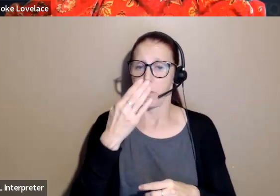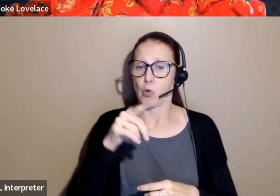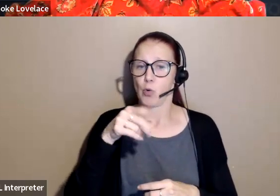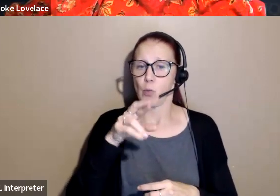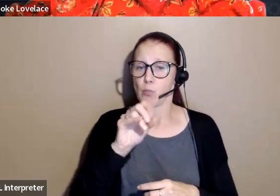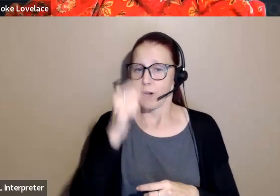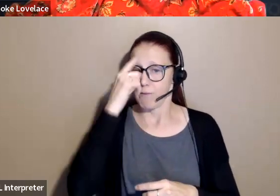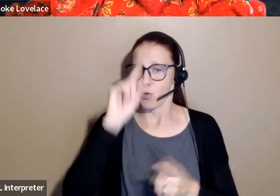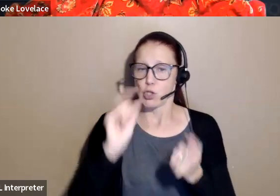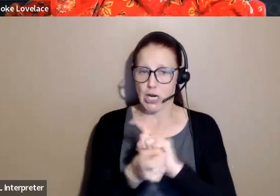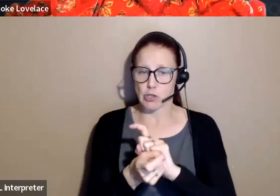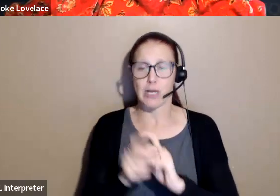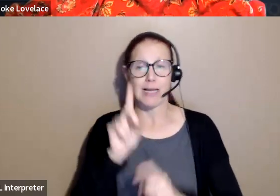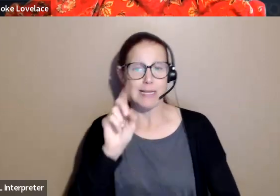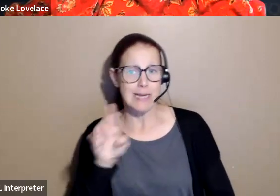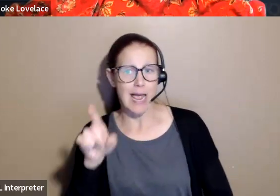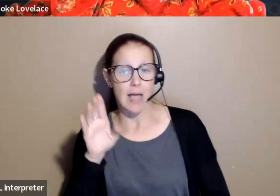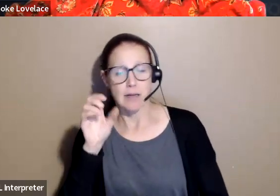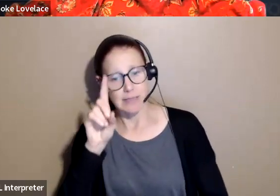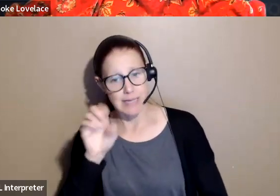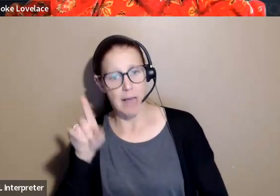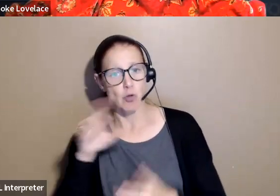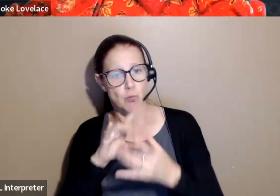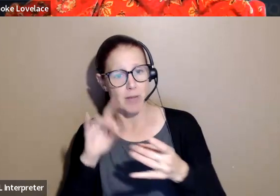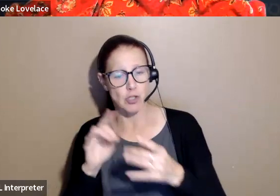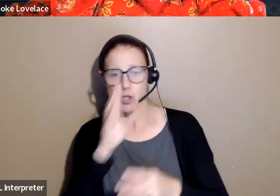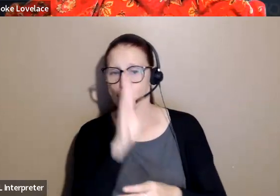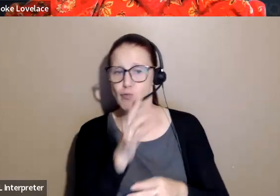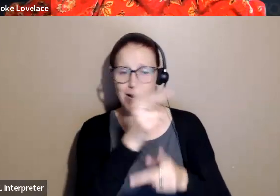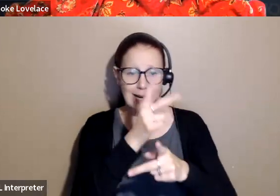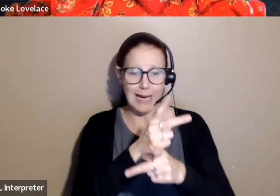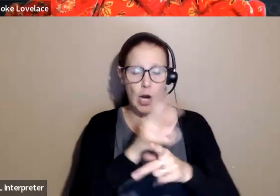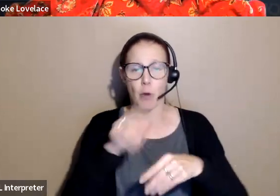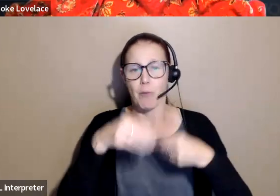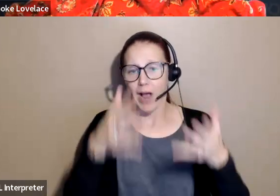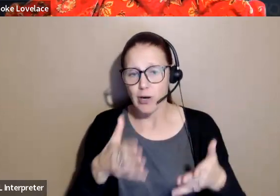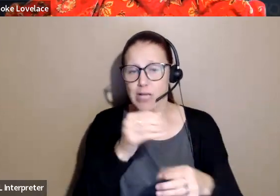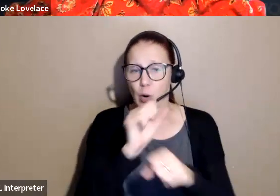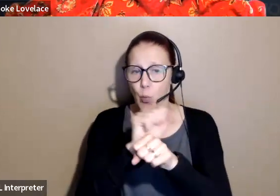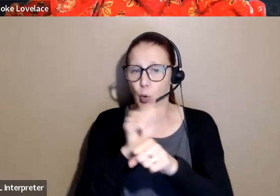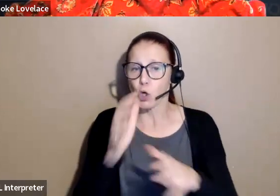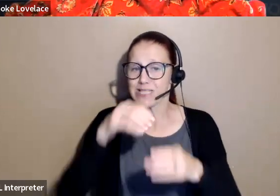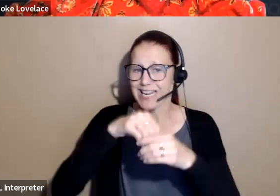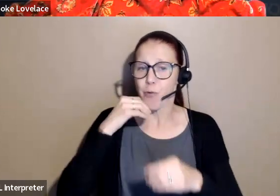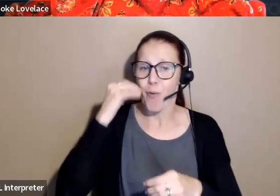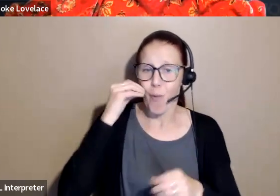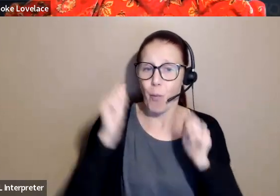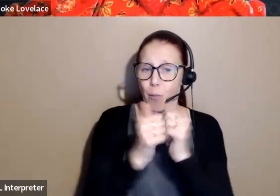And Deb, you had mentioned that kind of direct care providers and those workers that are going to be in the homes of